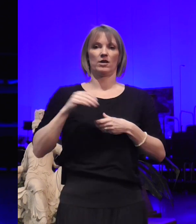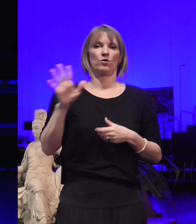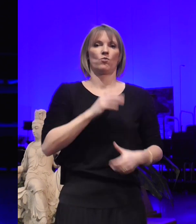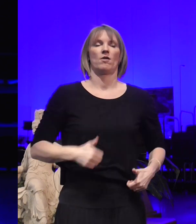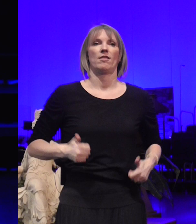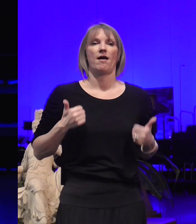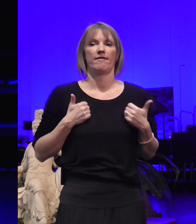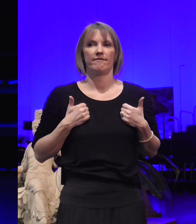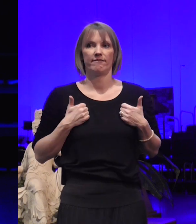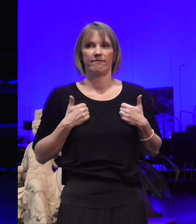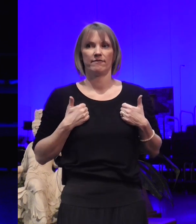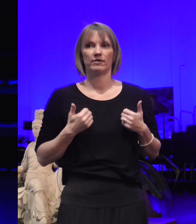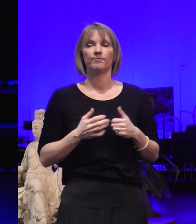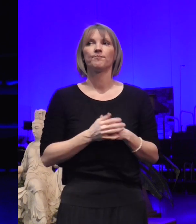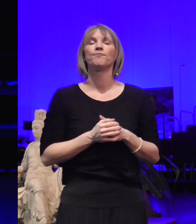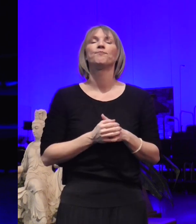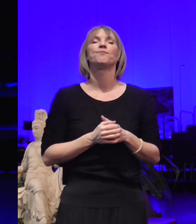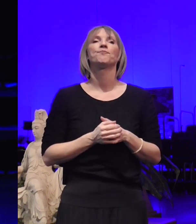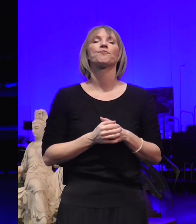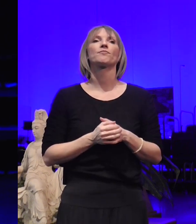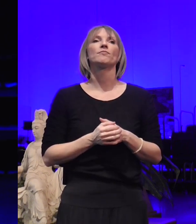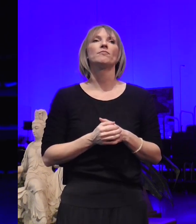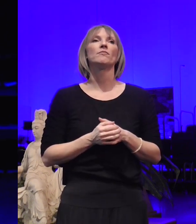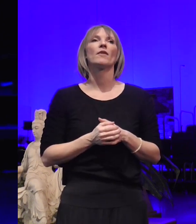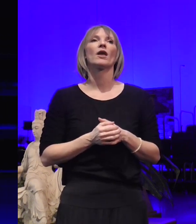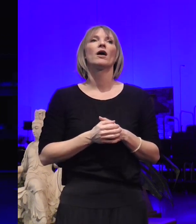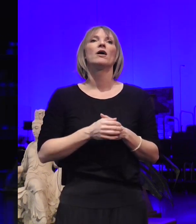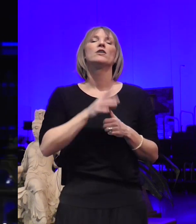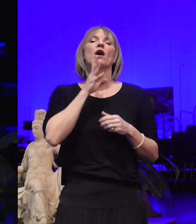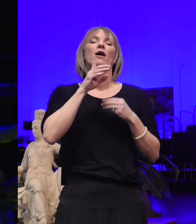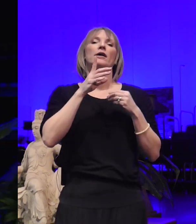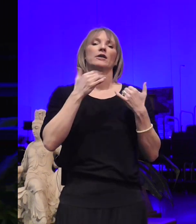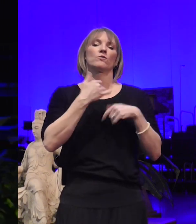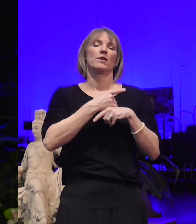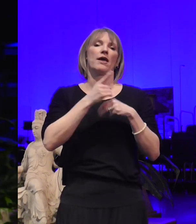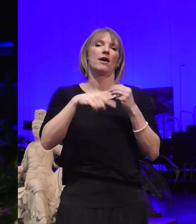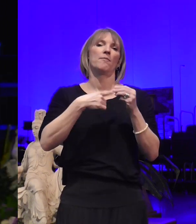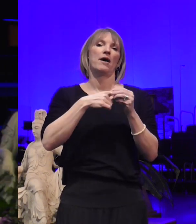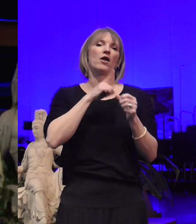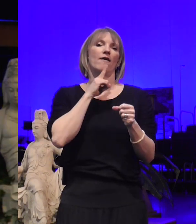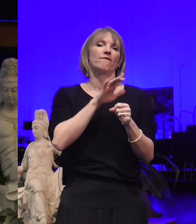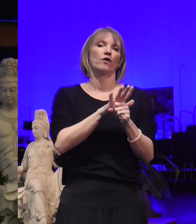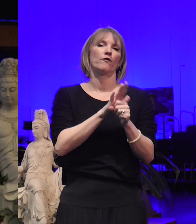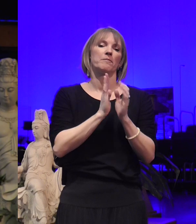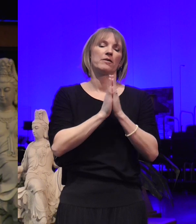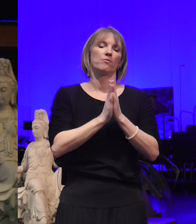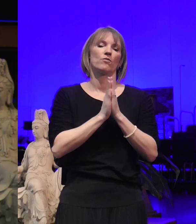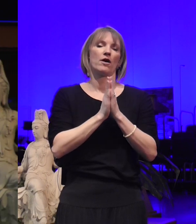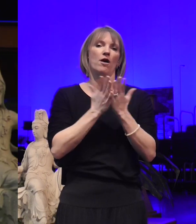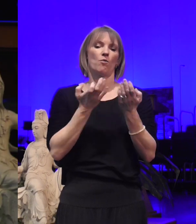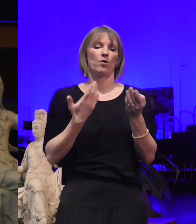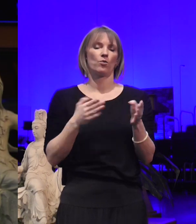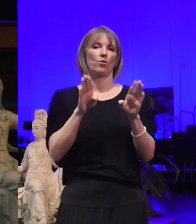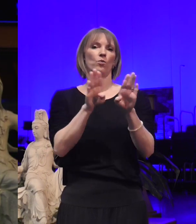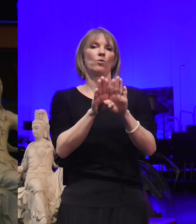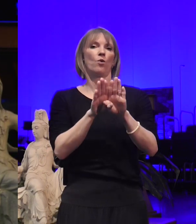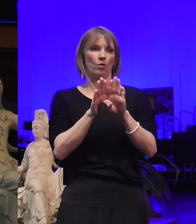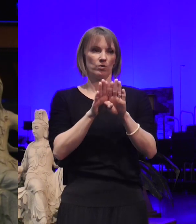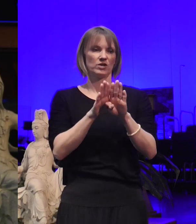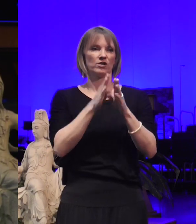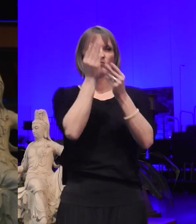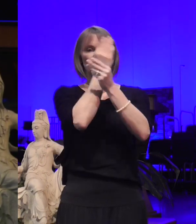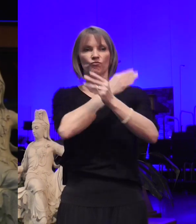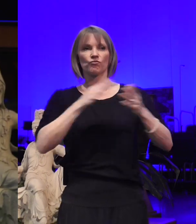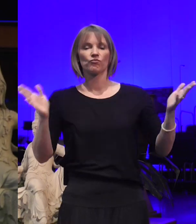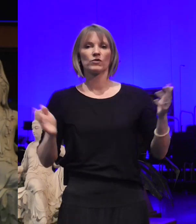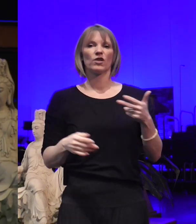life. Talking of affirmative prayer today, I want to close in just sharing 3 rites or